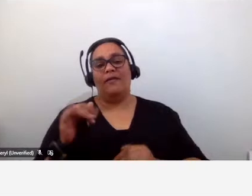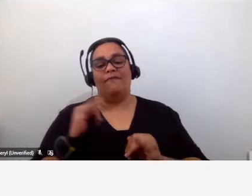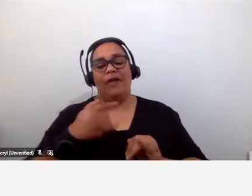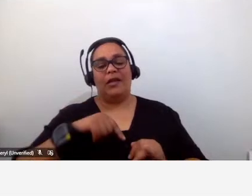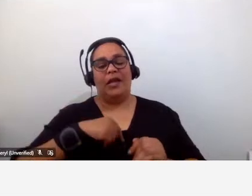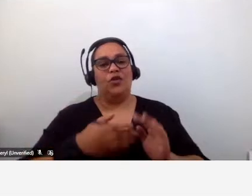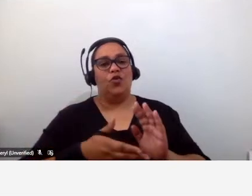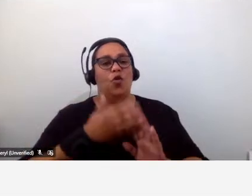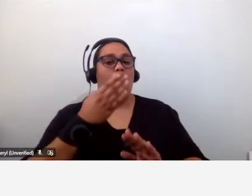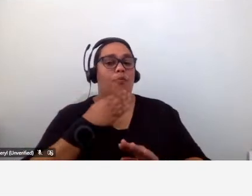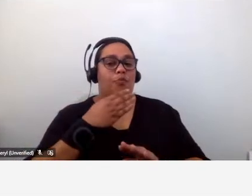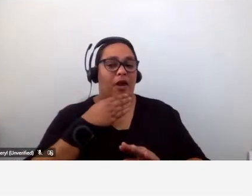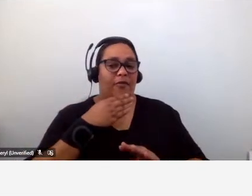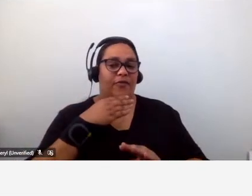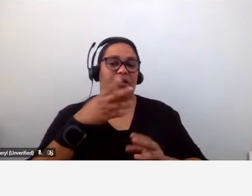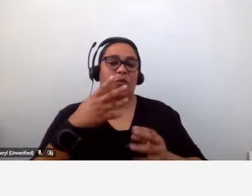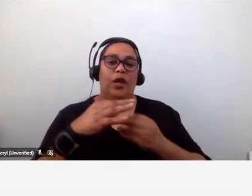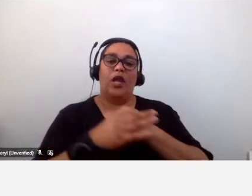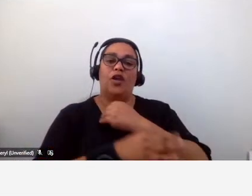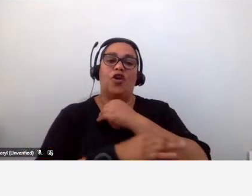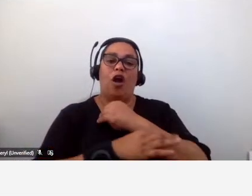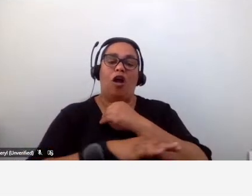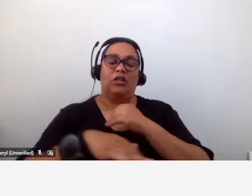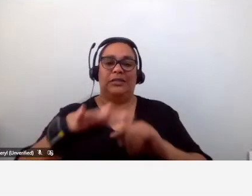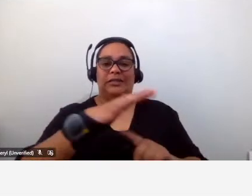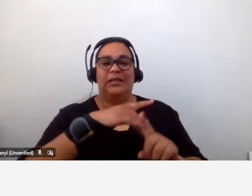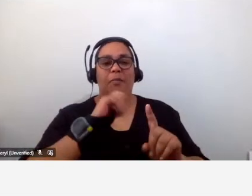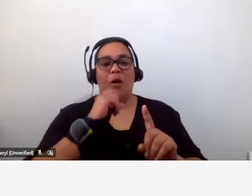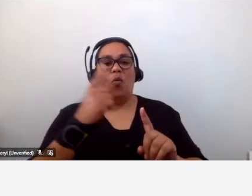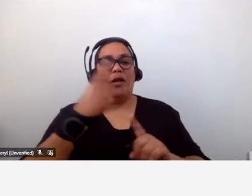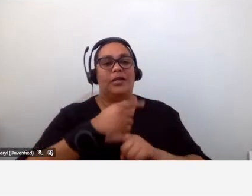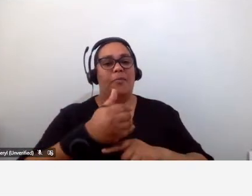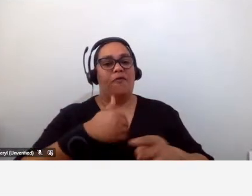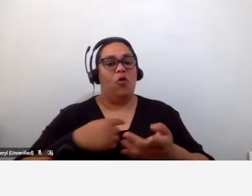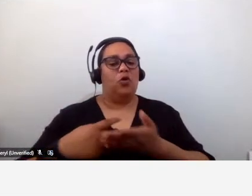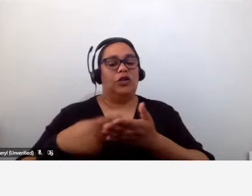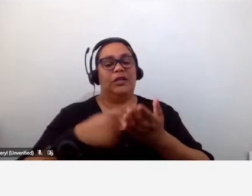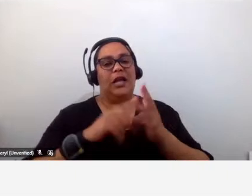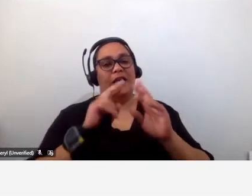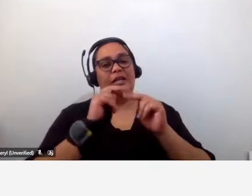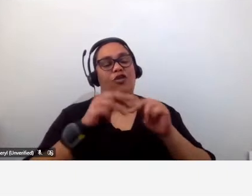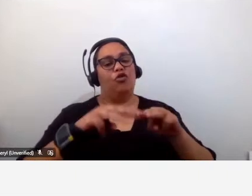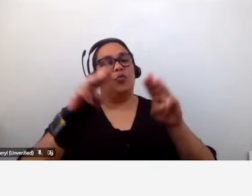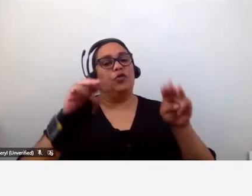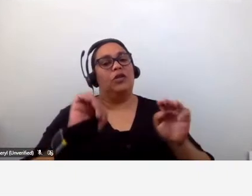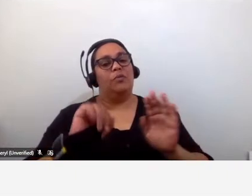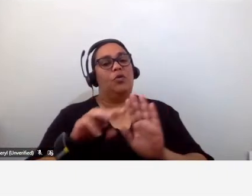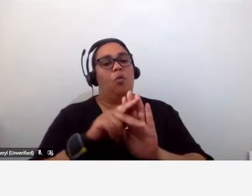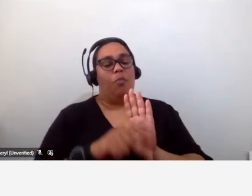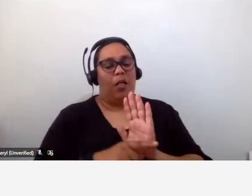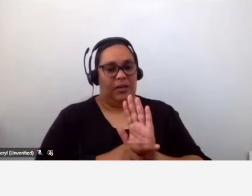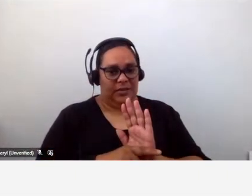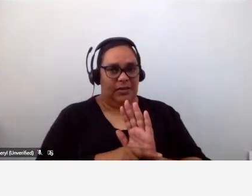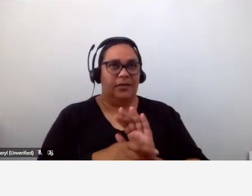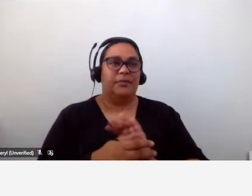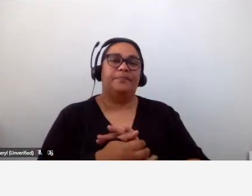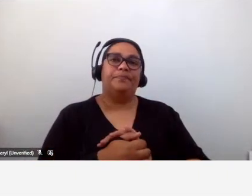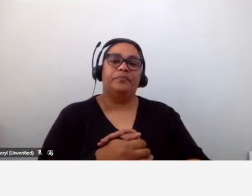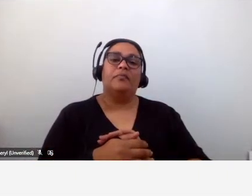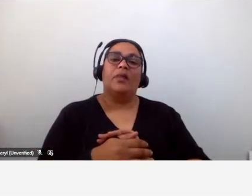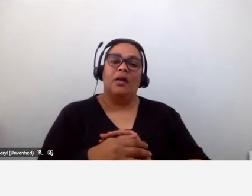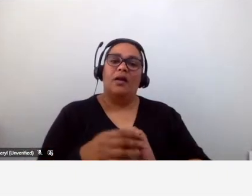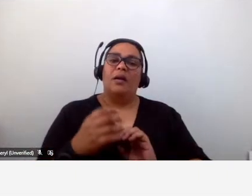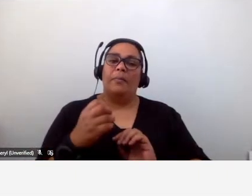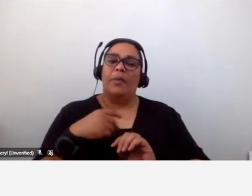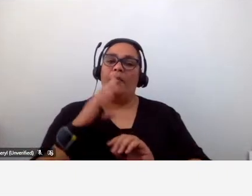to a breakfast briefing here in the gardens the day before to discuss the National Museum's policy. And